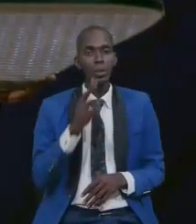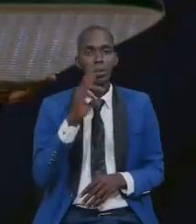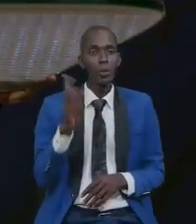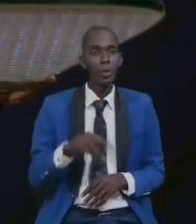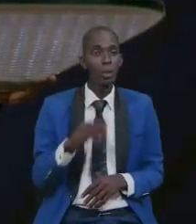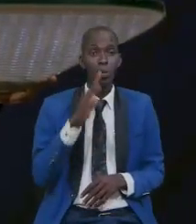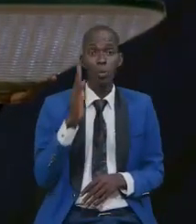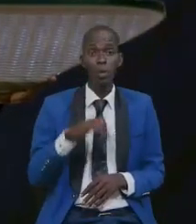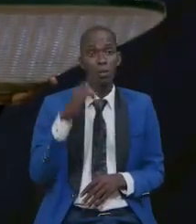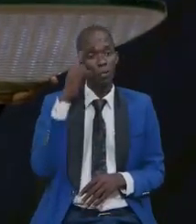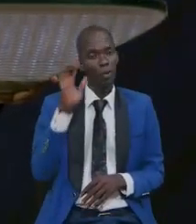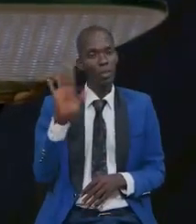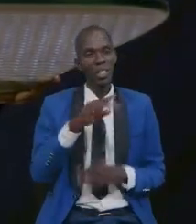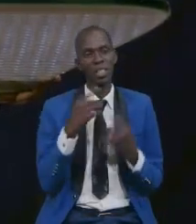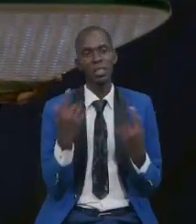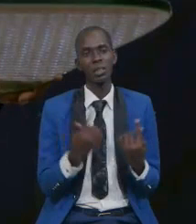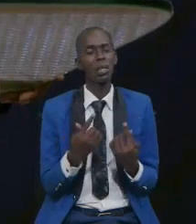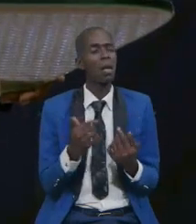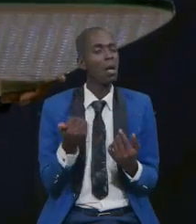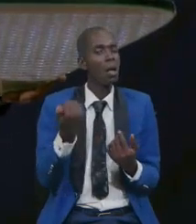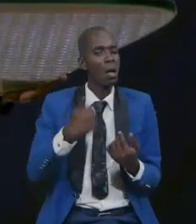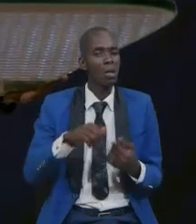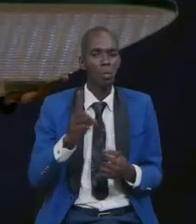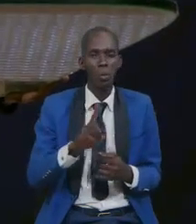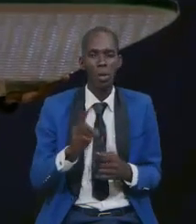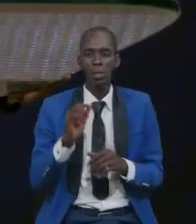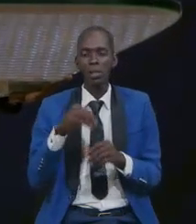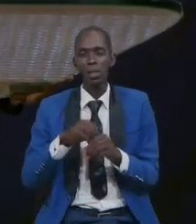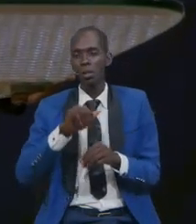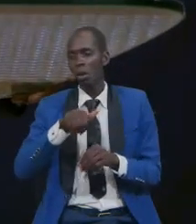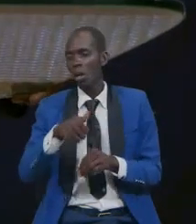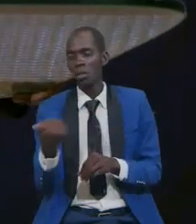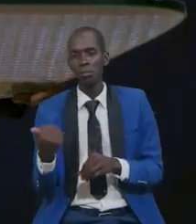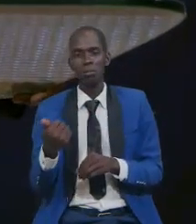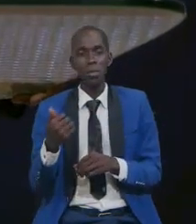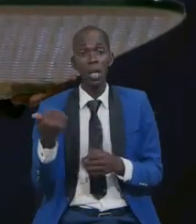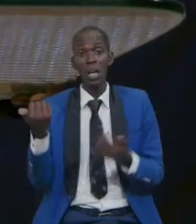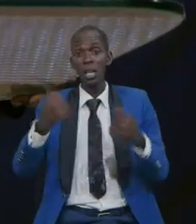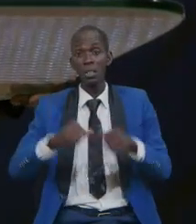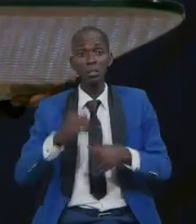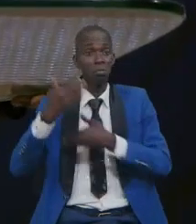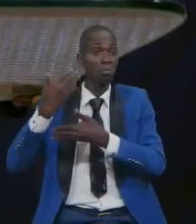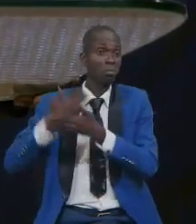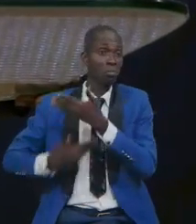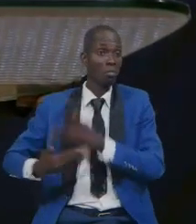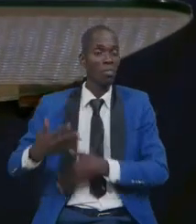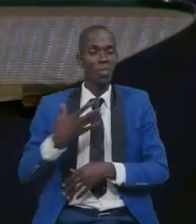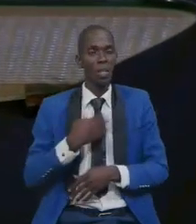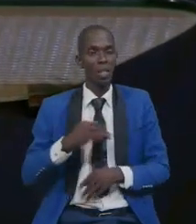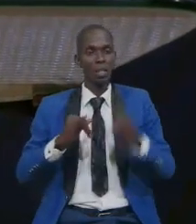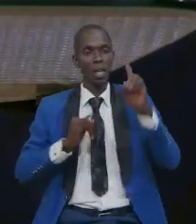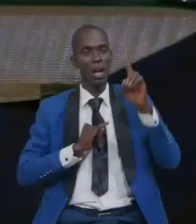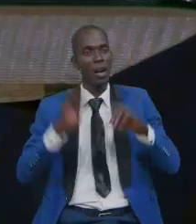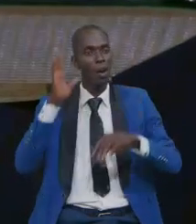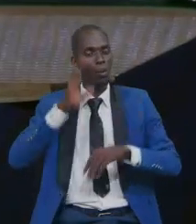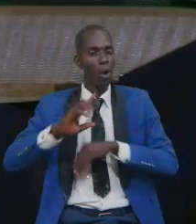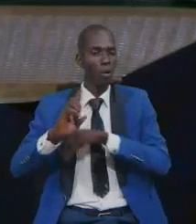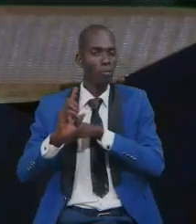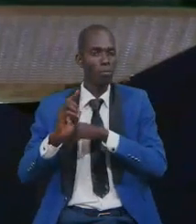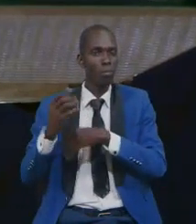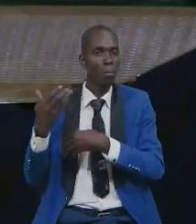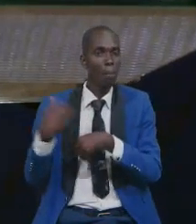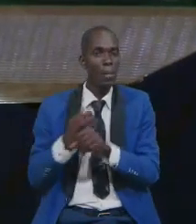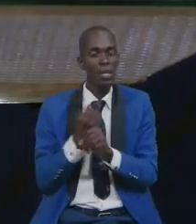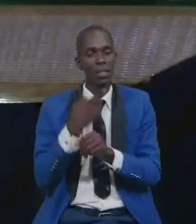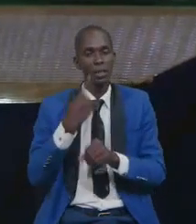anywhere, everywhere, in any generation. And I will cause the arrogancy and the haughtiness